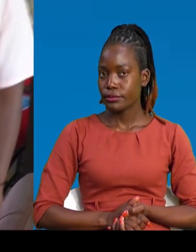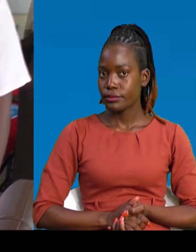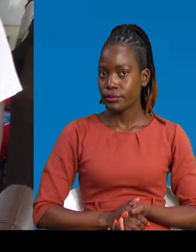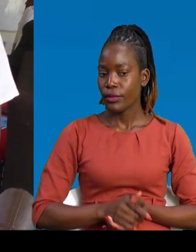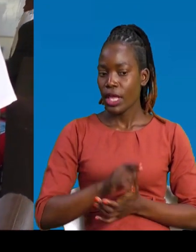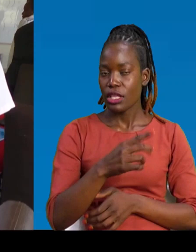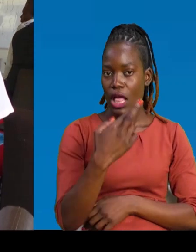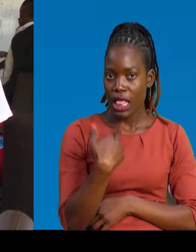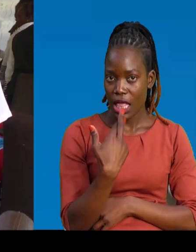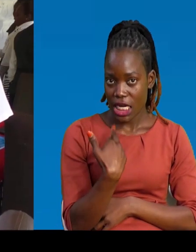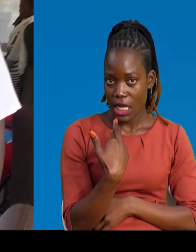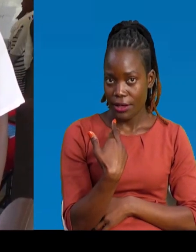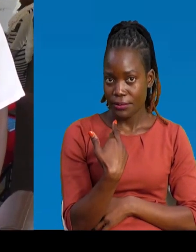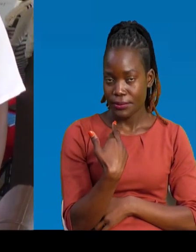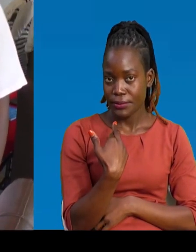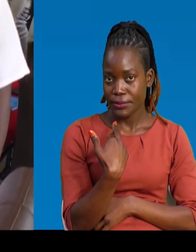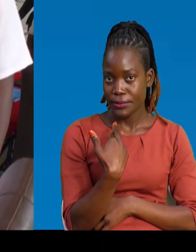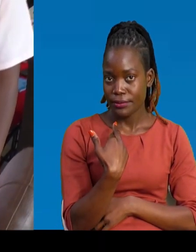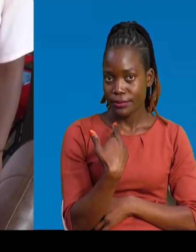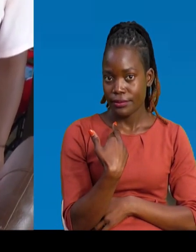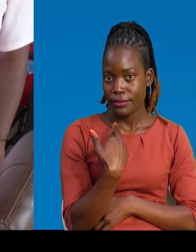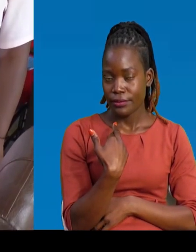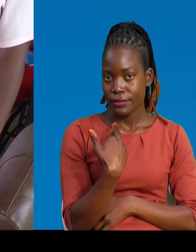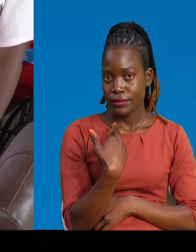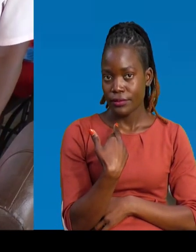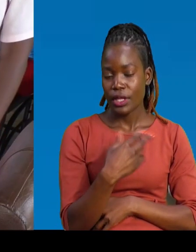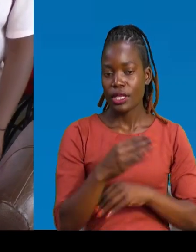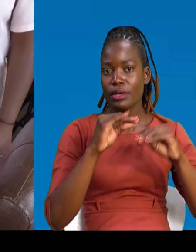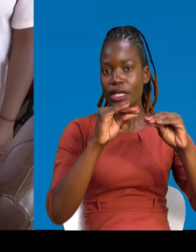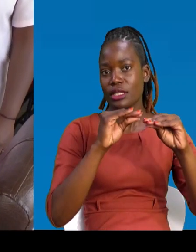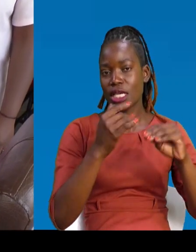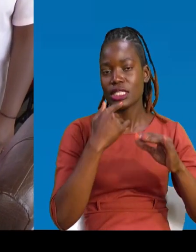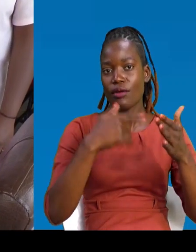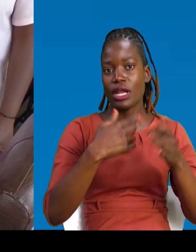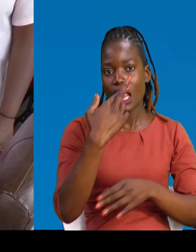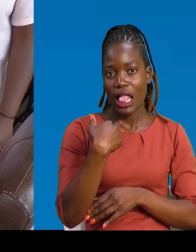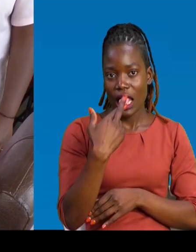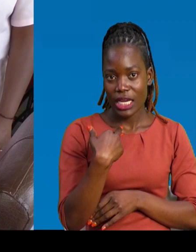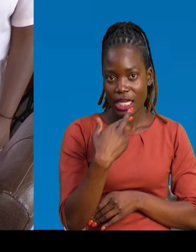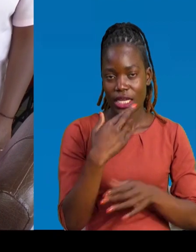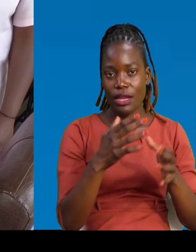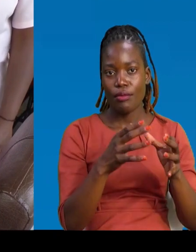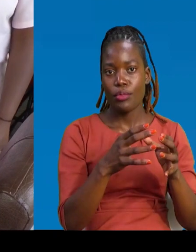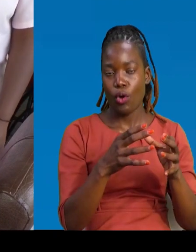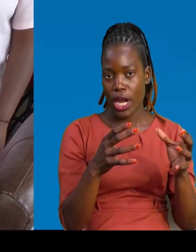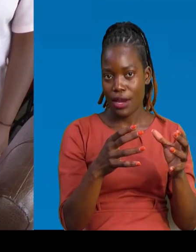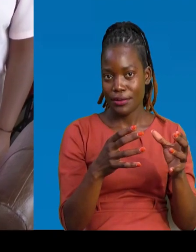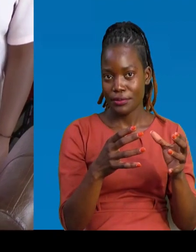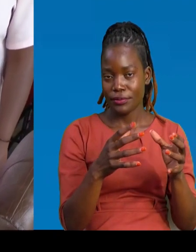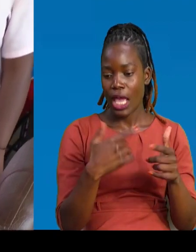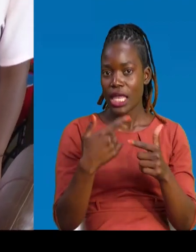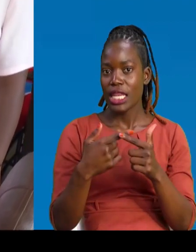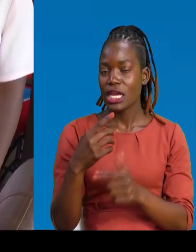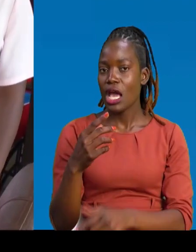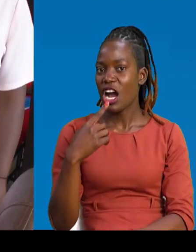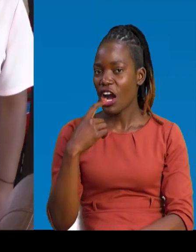Red. Hii ni ya red. Yes. Nimeelimishwa hapa nikaambiwa ya red ni broad, si ndio? Alafu ya white